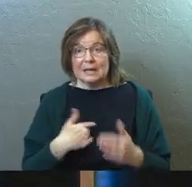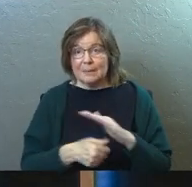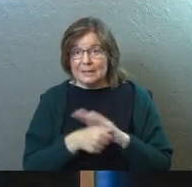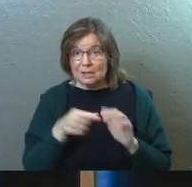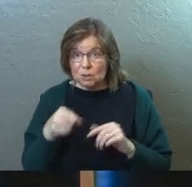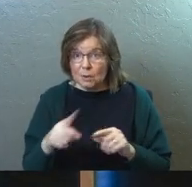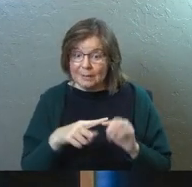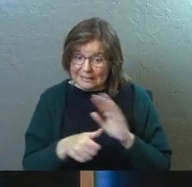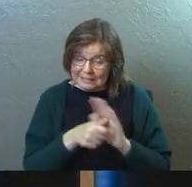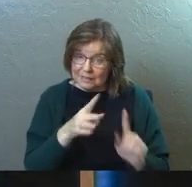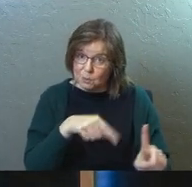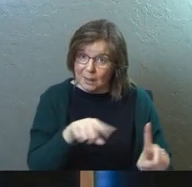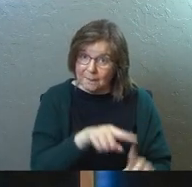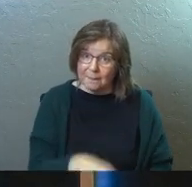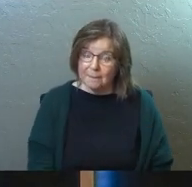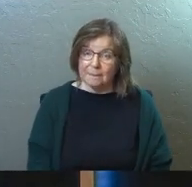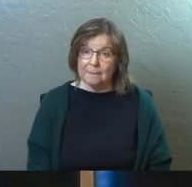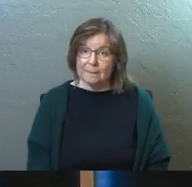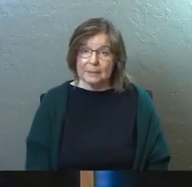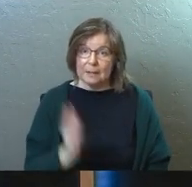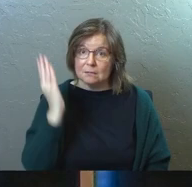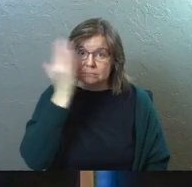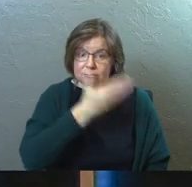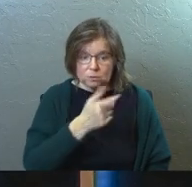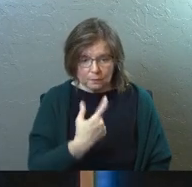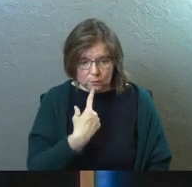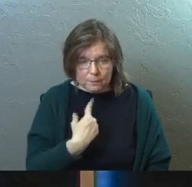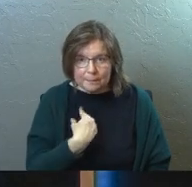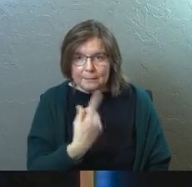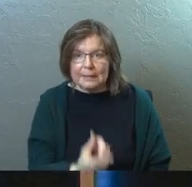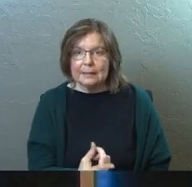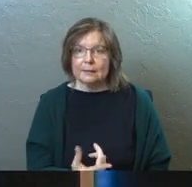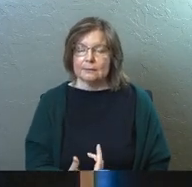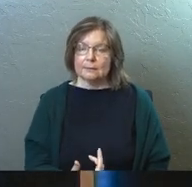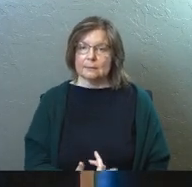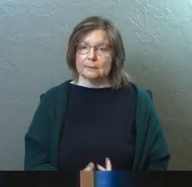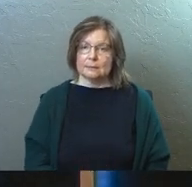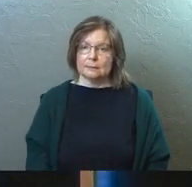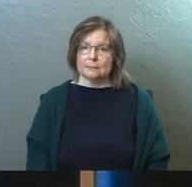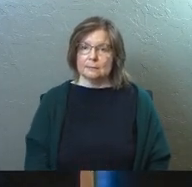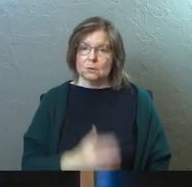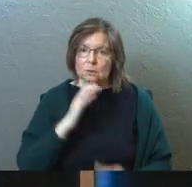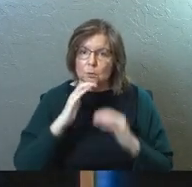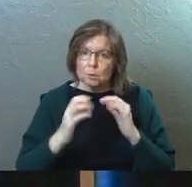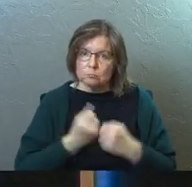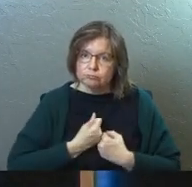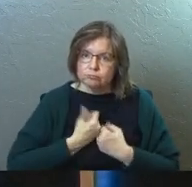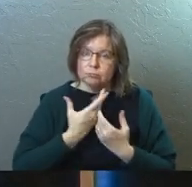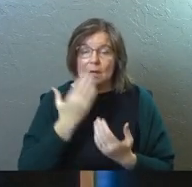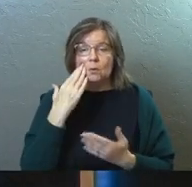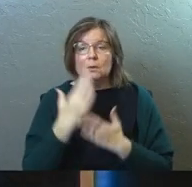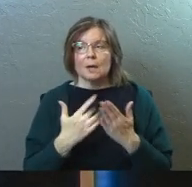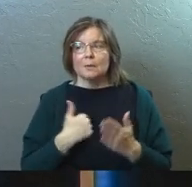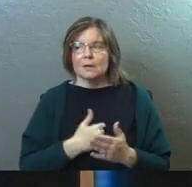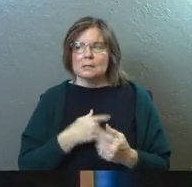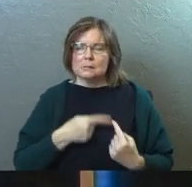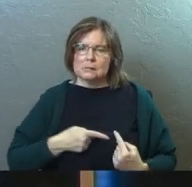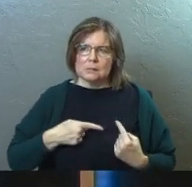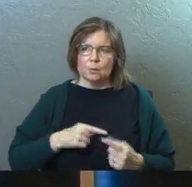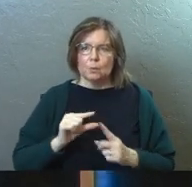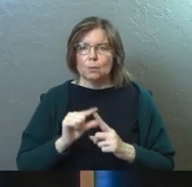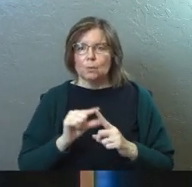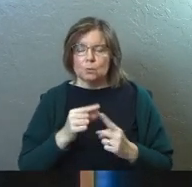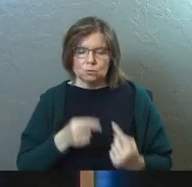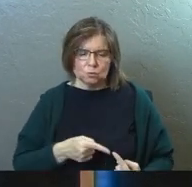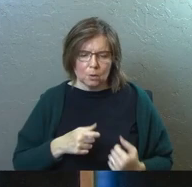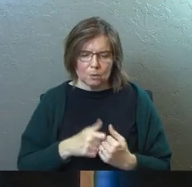be hidden to you. It's hidden to them. You got to speak those words out loud. And again, I know some of us struggle with the